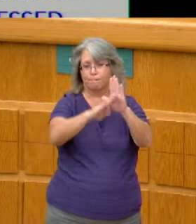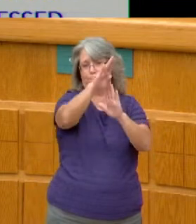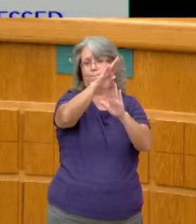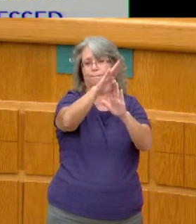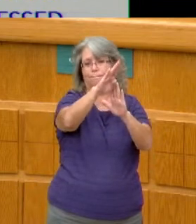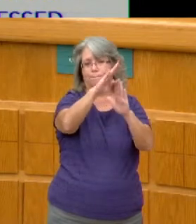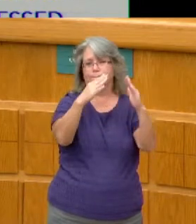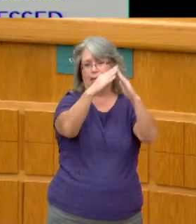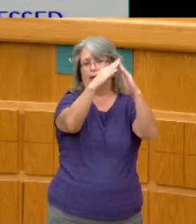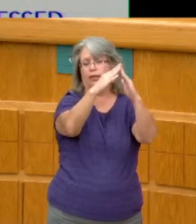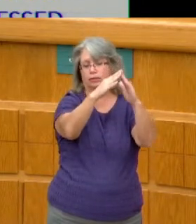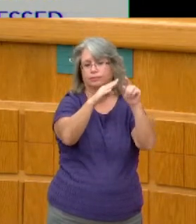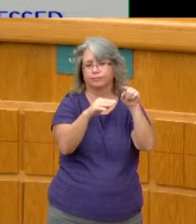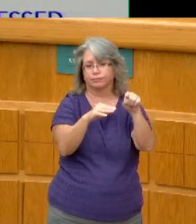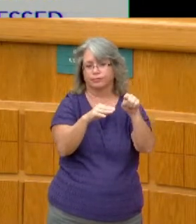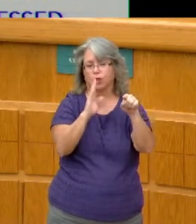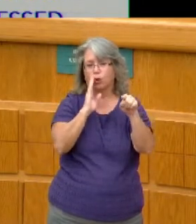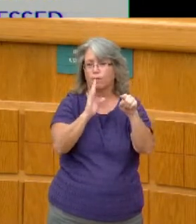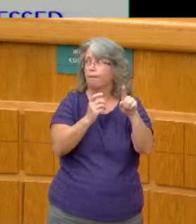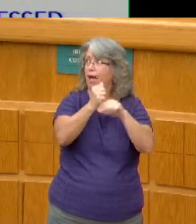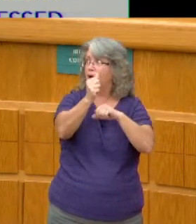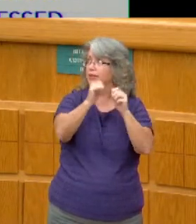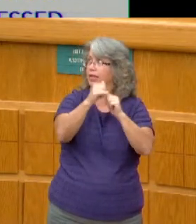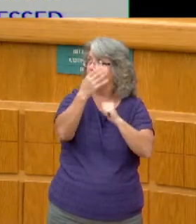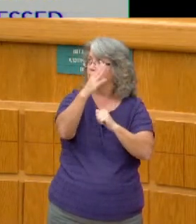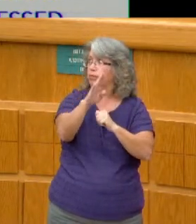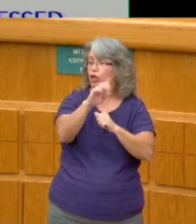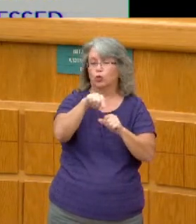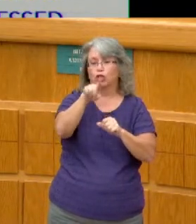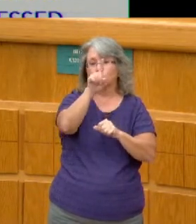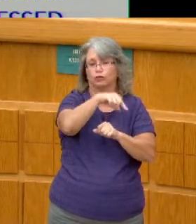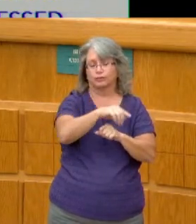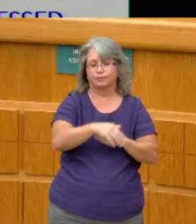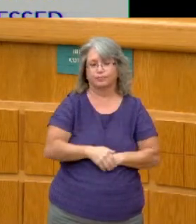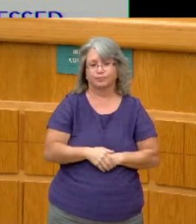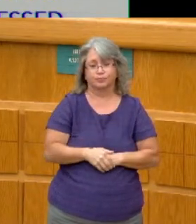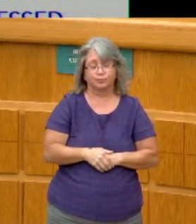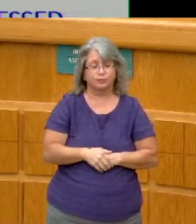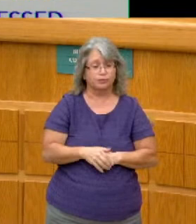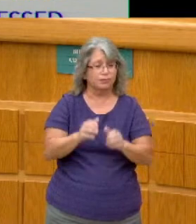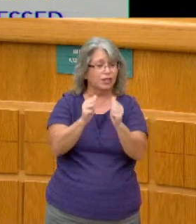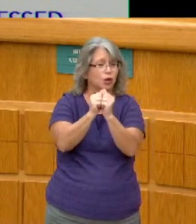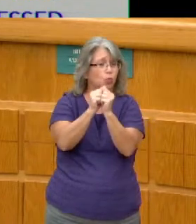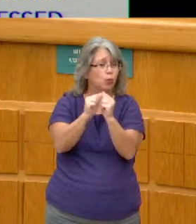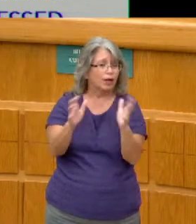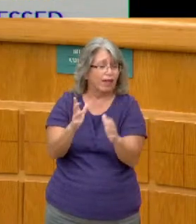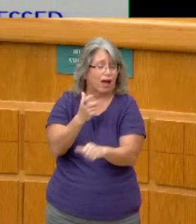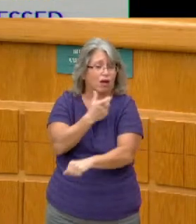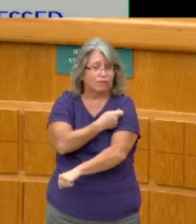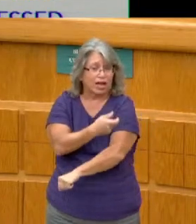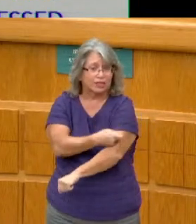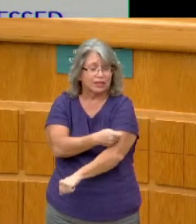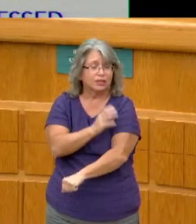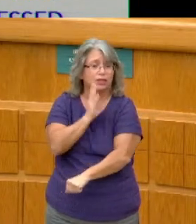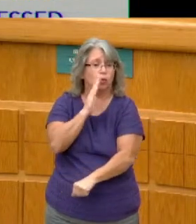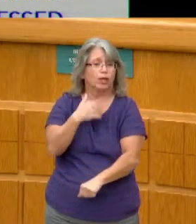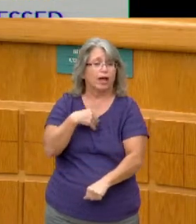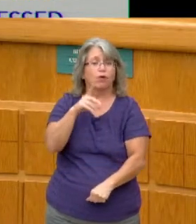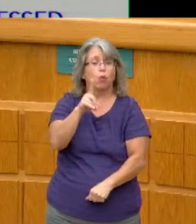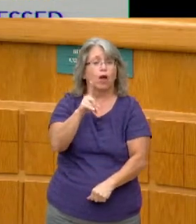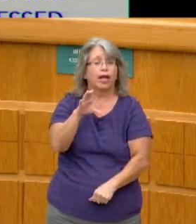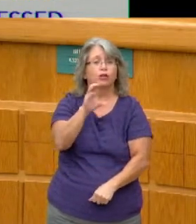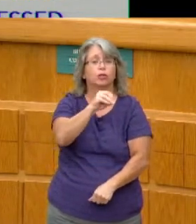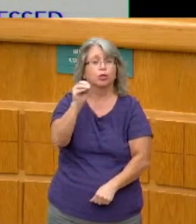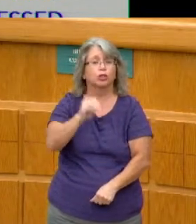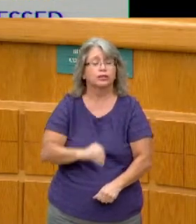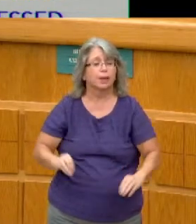that you have there. Given this fatality rate, if we didn't have vaccines, there'd be about 100% more fatalities than we're seeing right